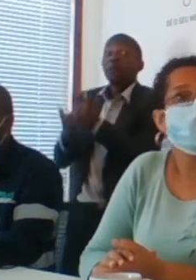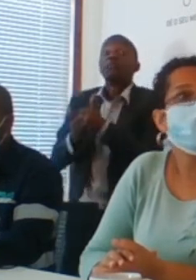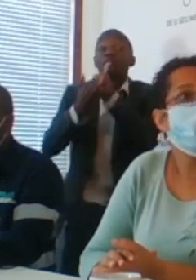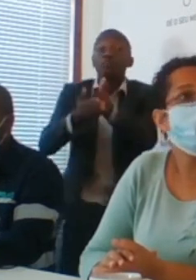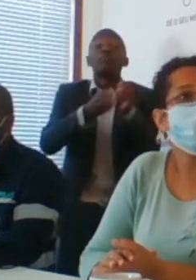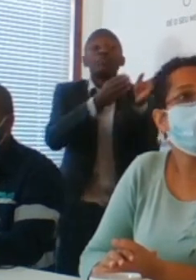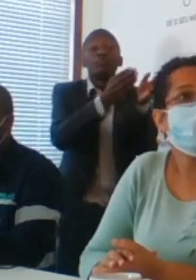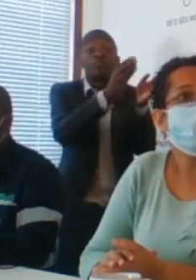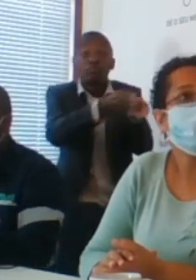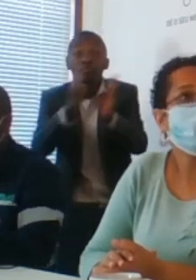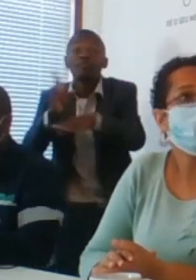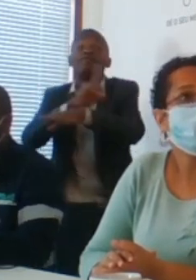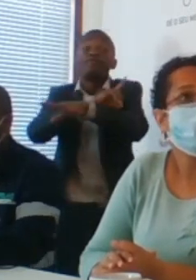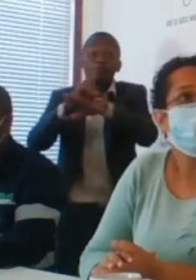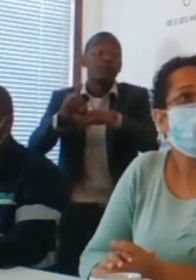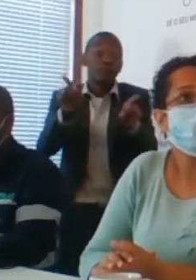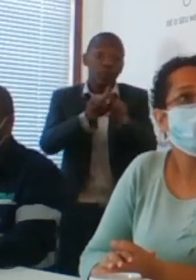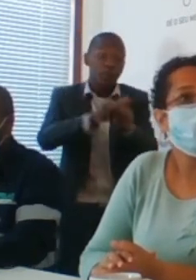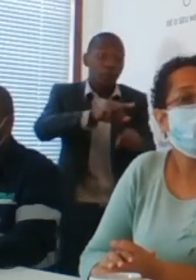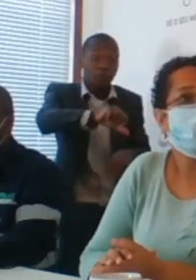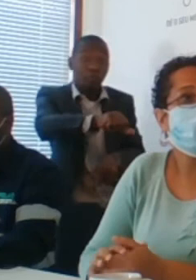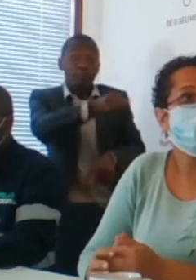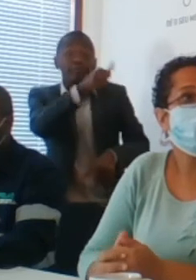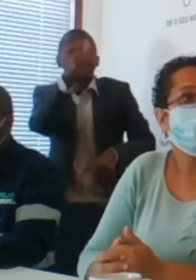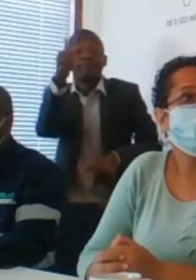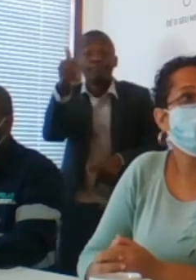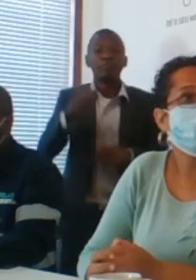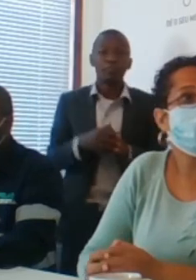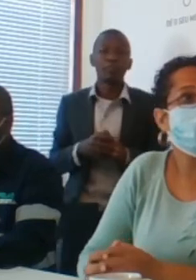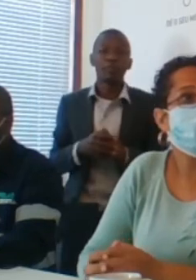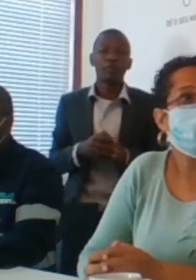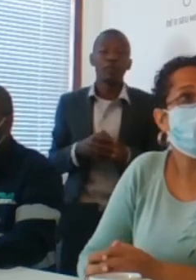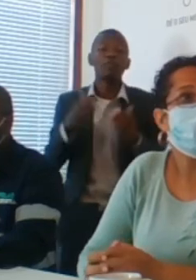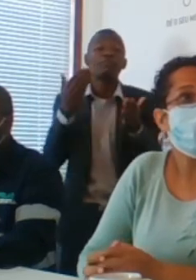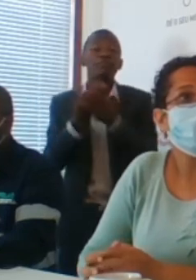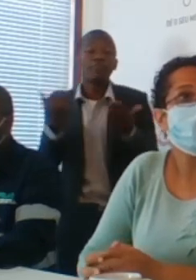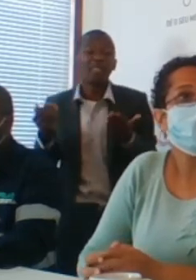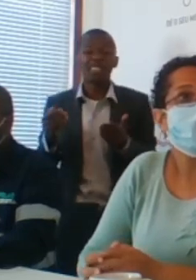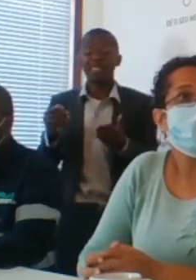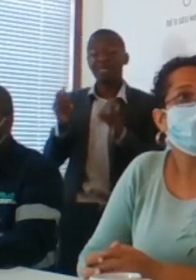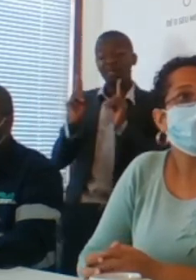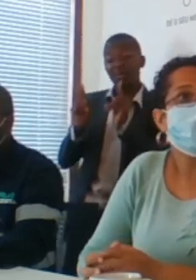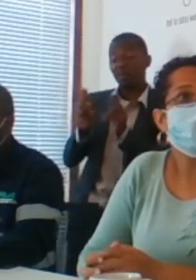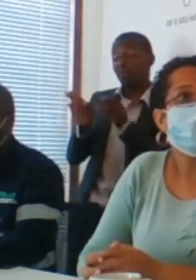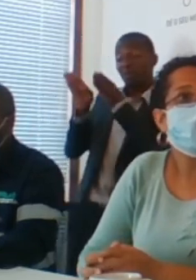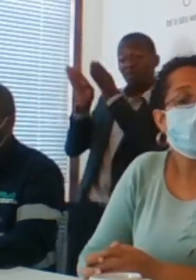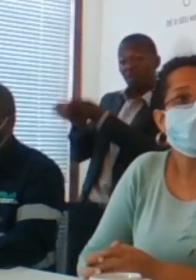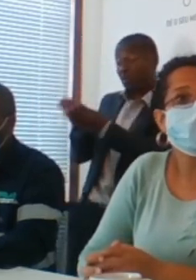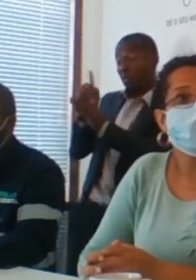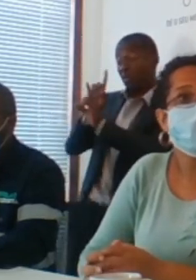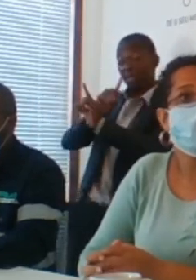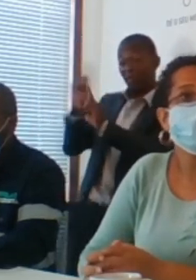What I've seen is that people with disabilities are highly dependent on their families for their